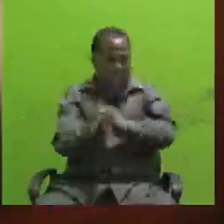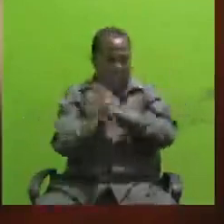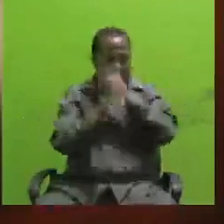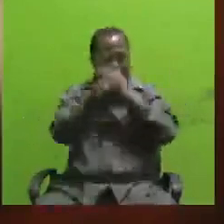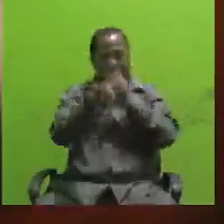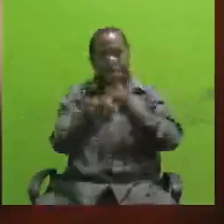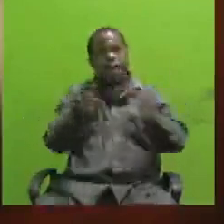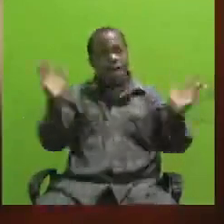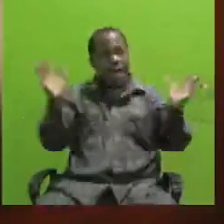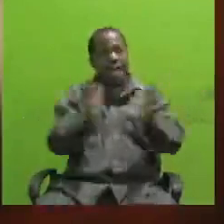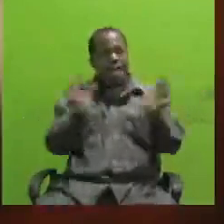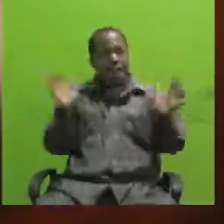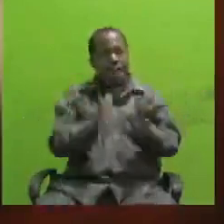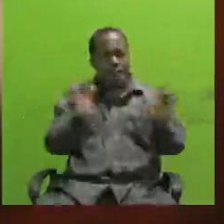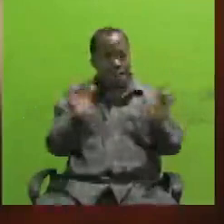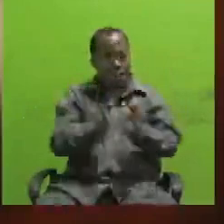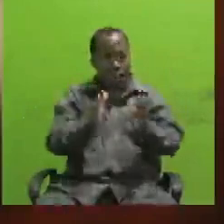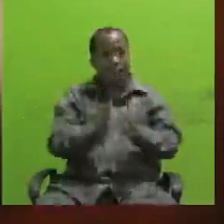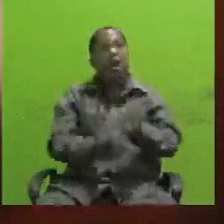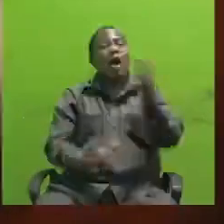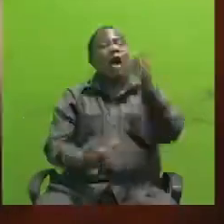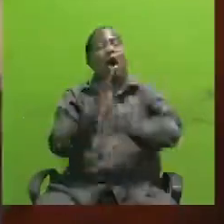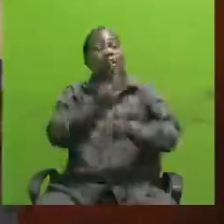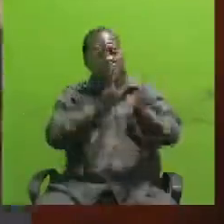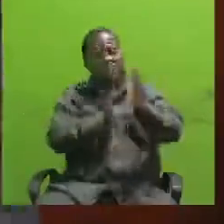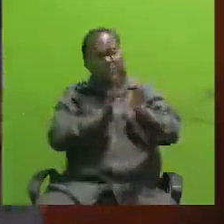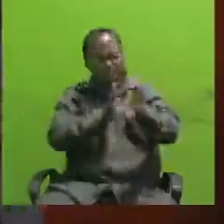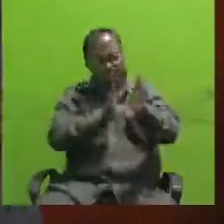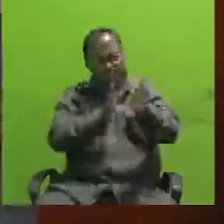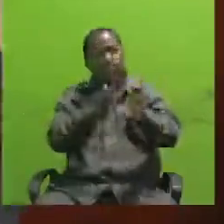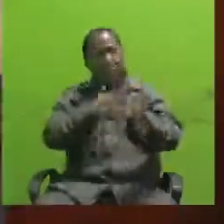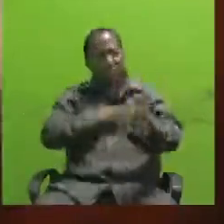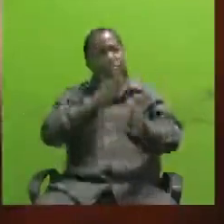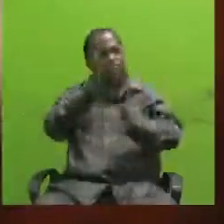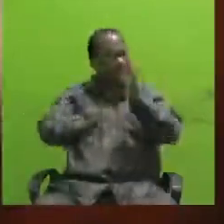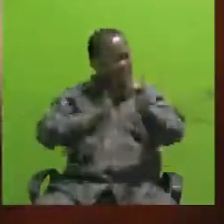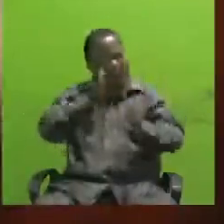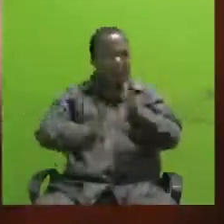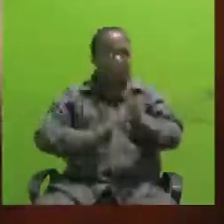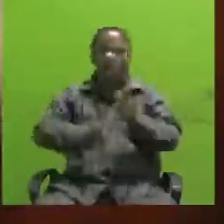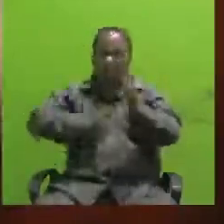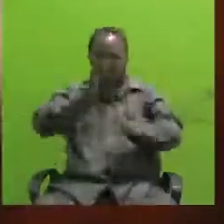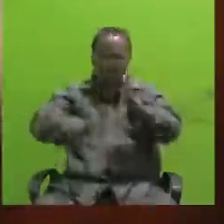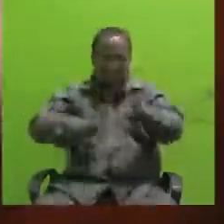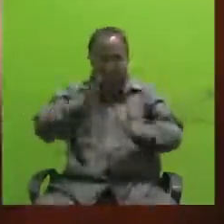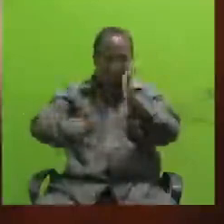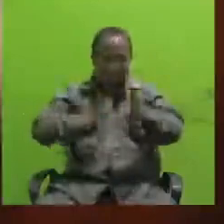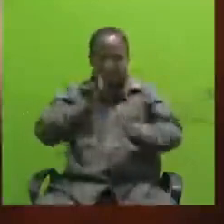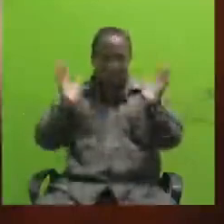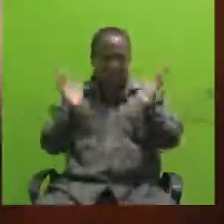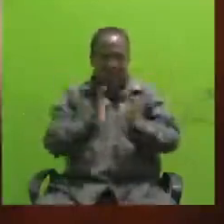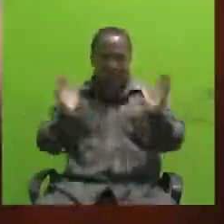and you will clap your hands according to the speed of my riding. Okay? So like this.